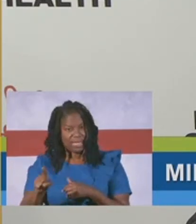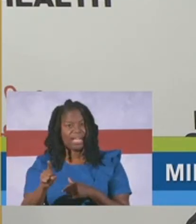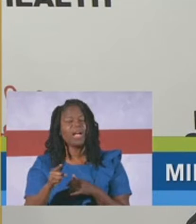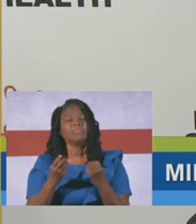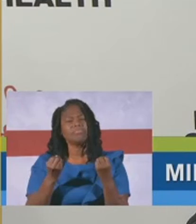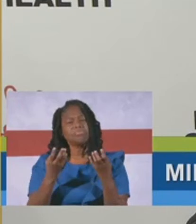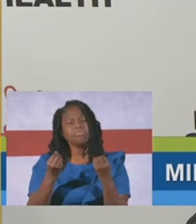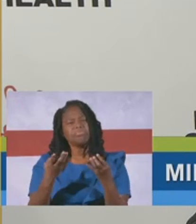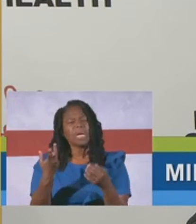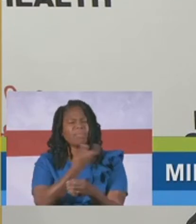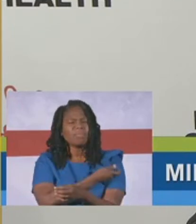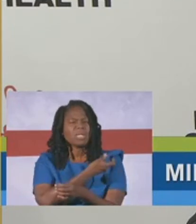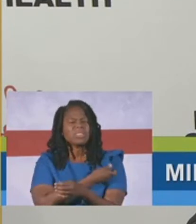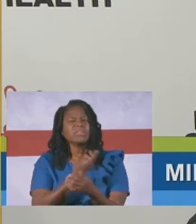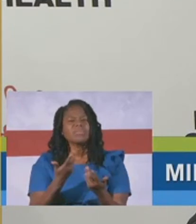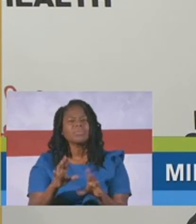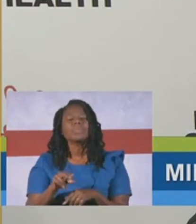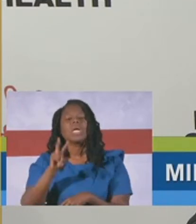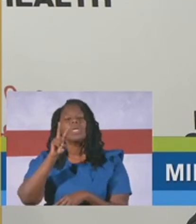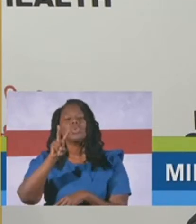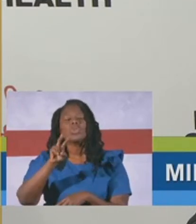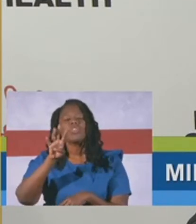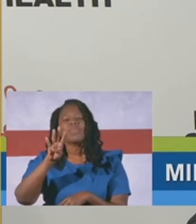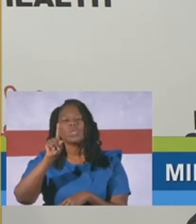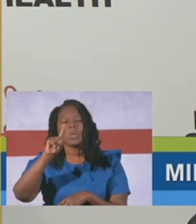first started,